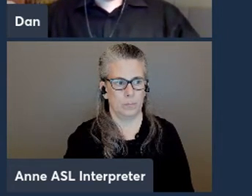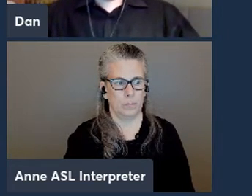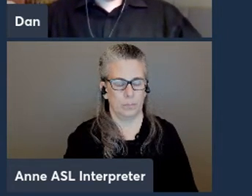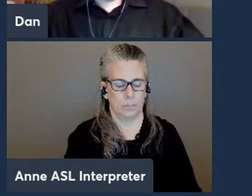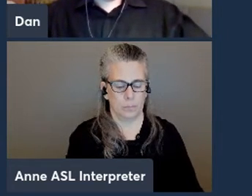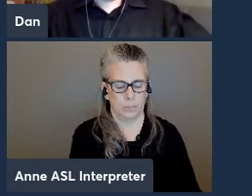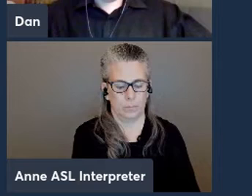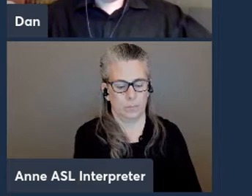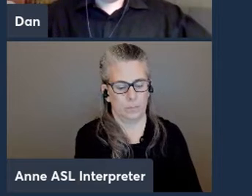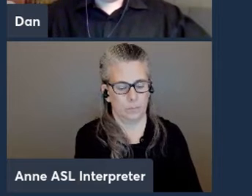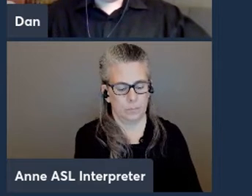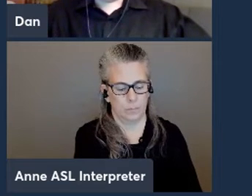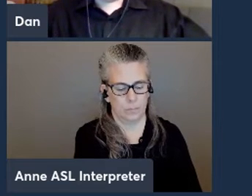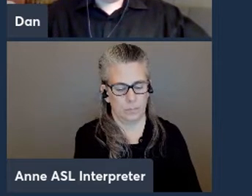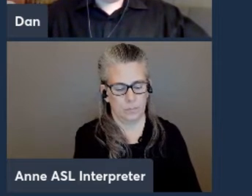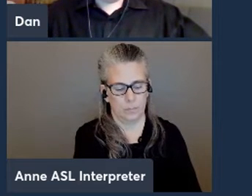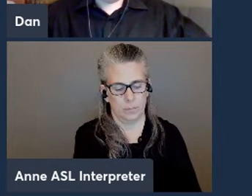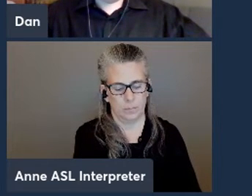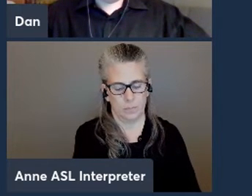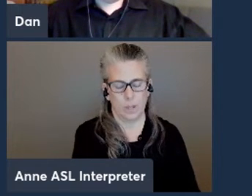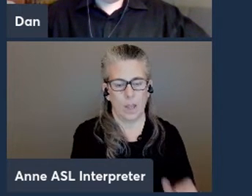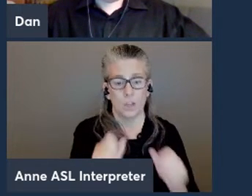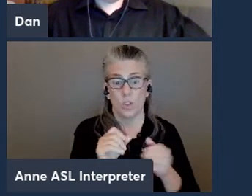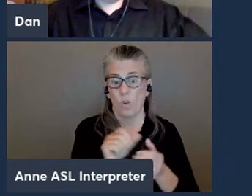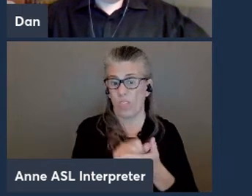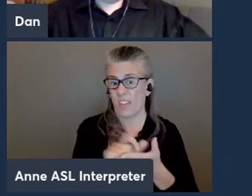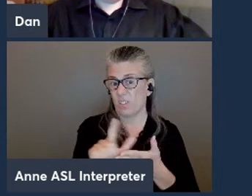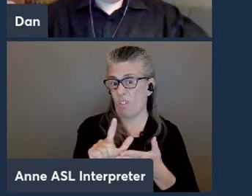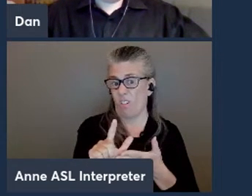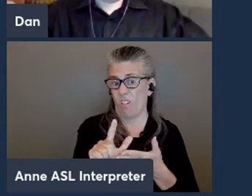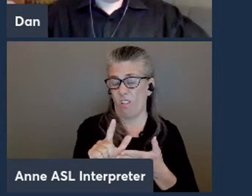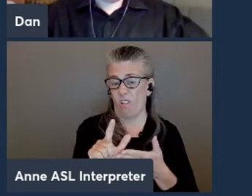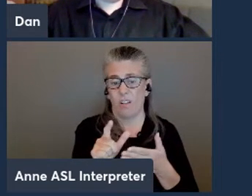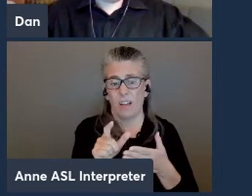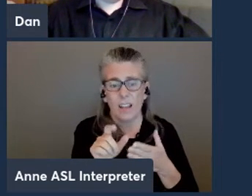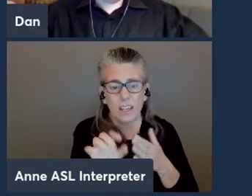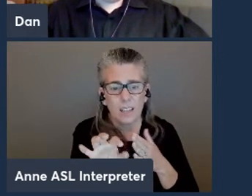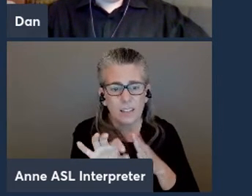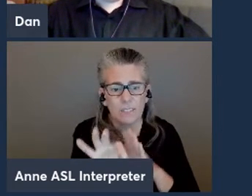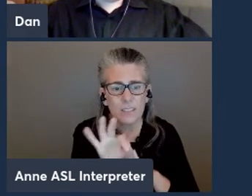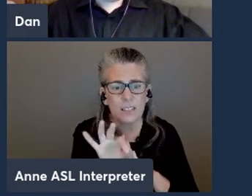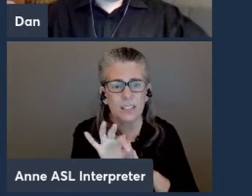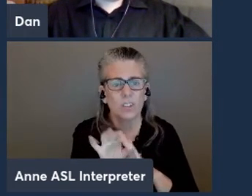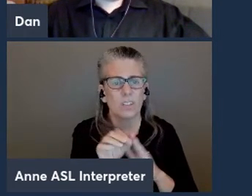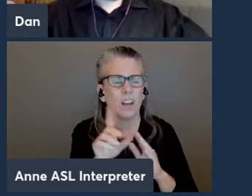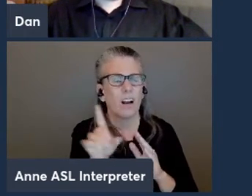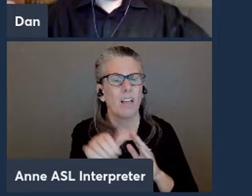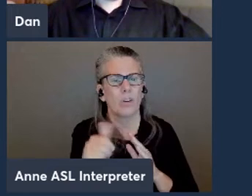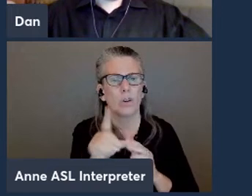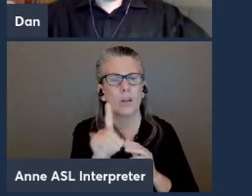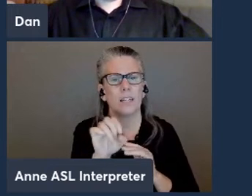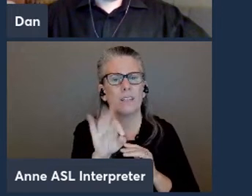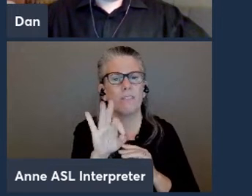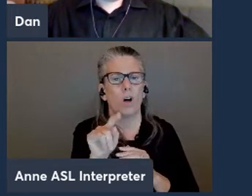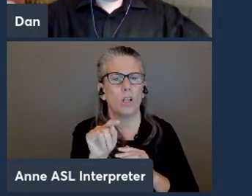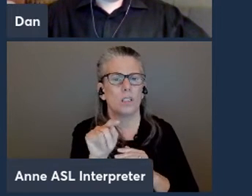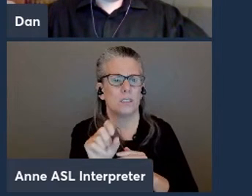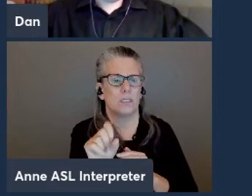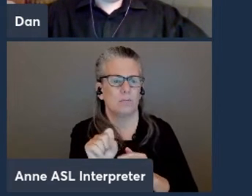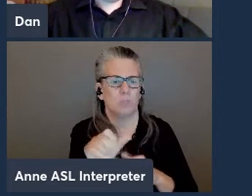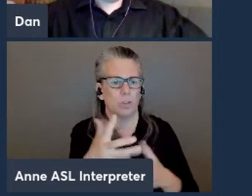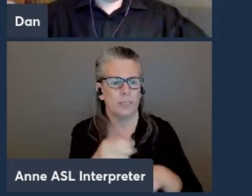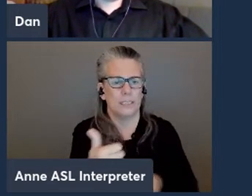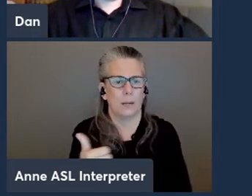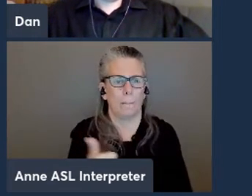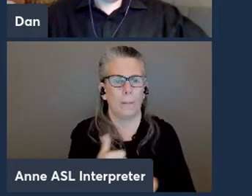And that's really it. That's all the selection I need to do. Everything else I could choose the defaults for. I could choose to send the performance